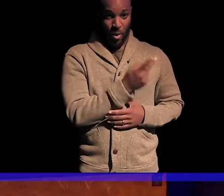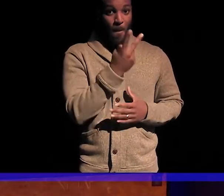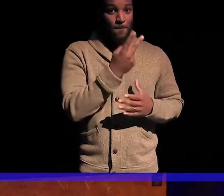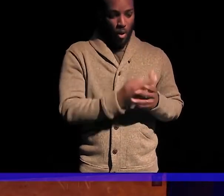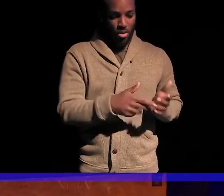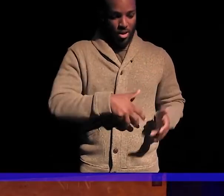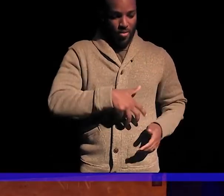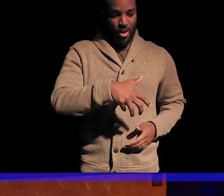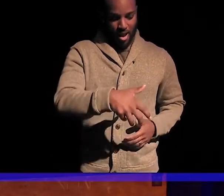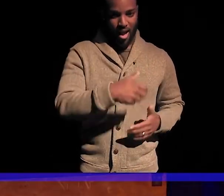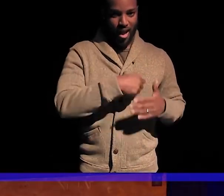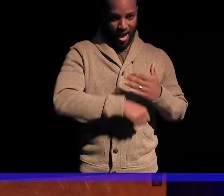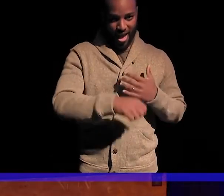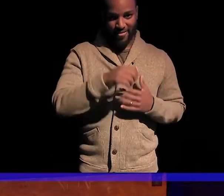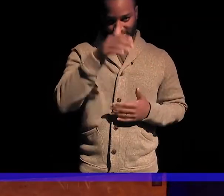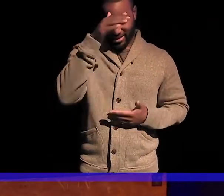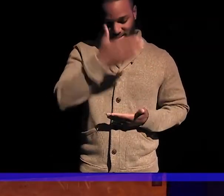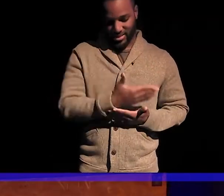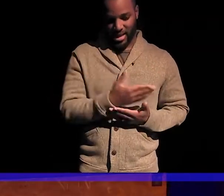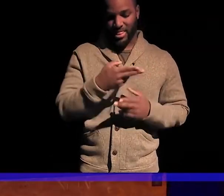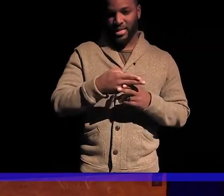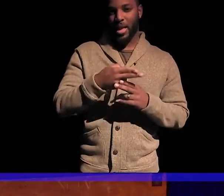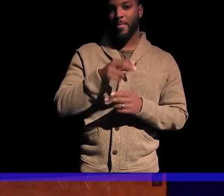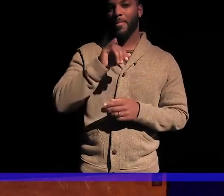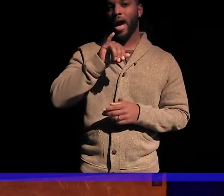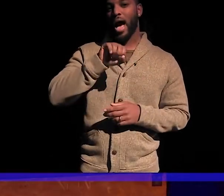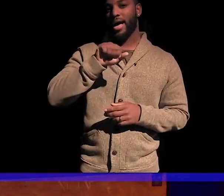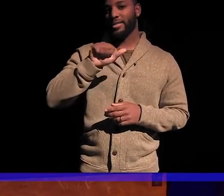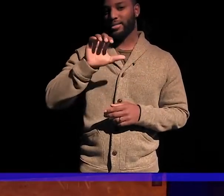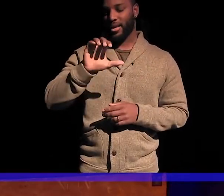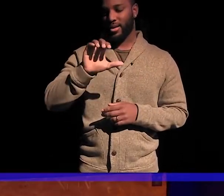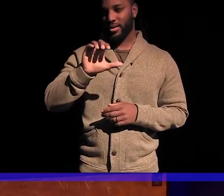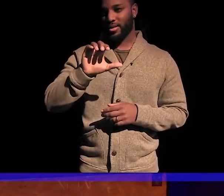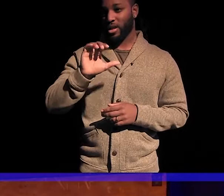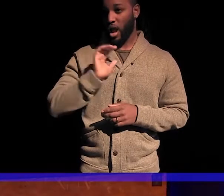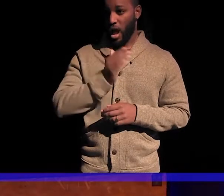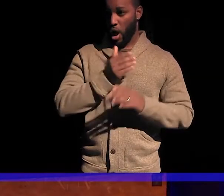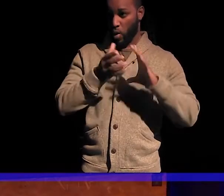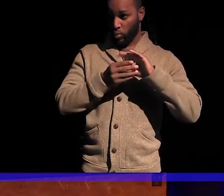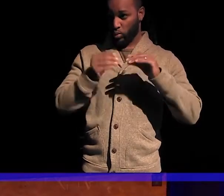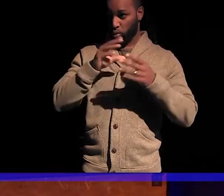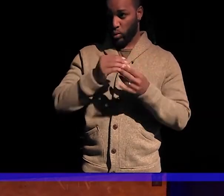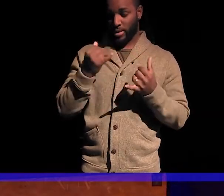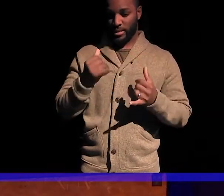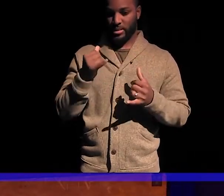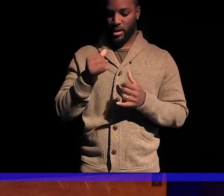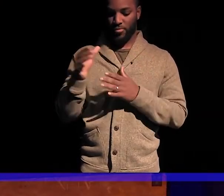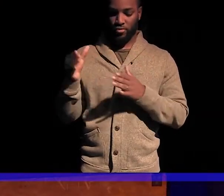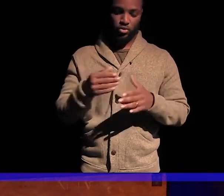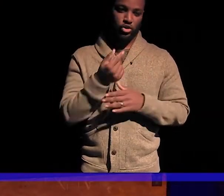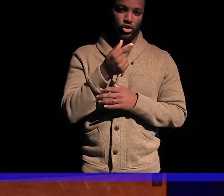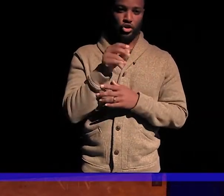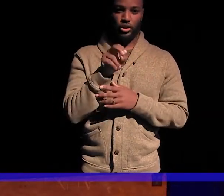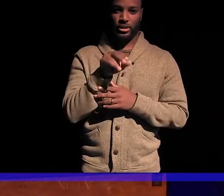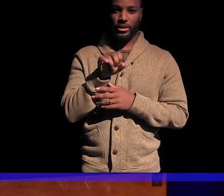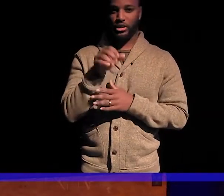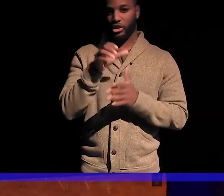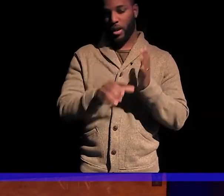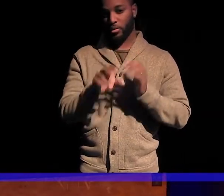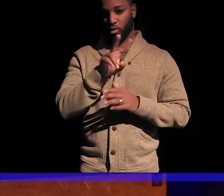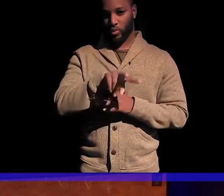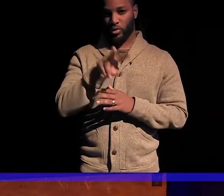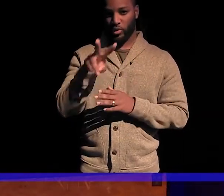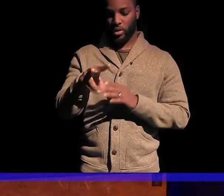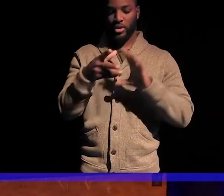son whom they name Isaac. And so our story today takes us to Genesis chapter 22, which